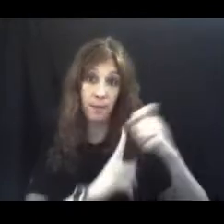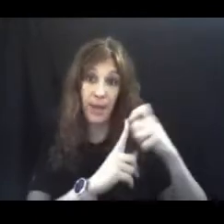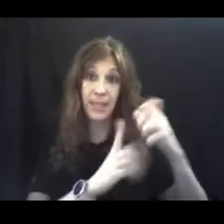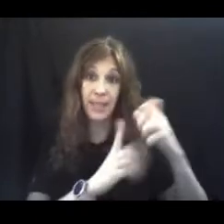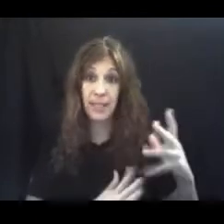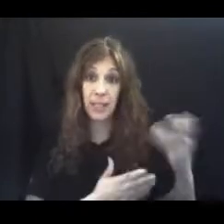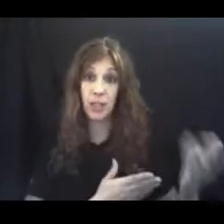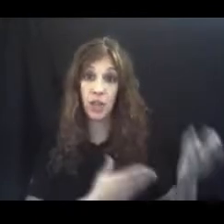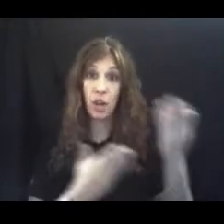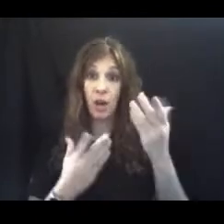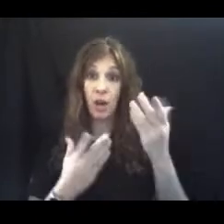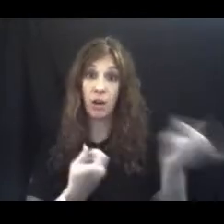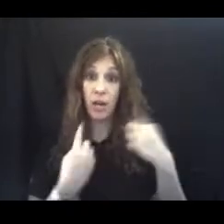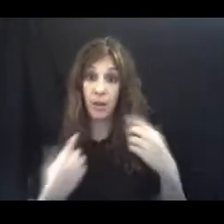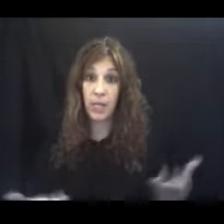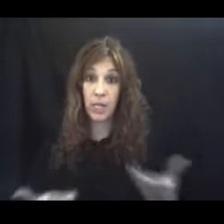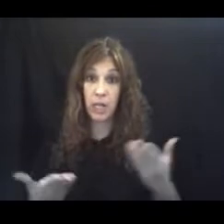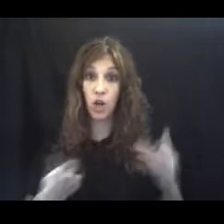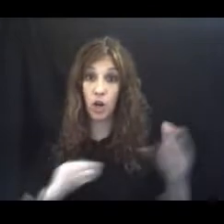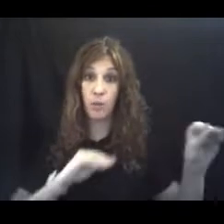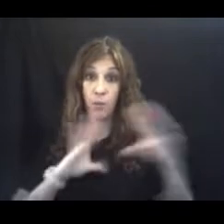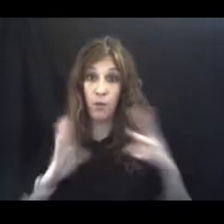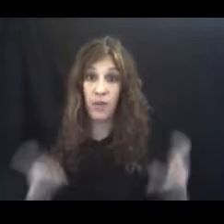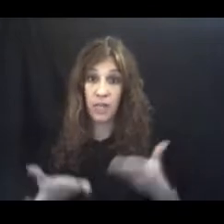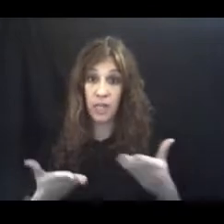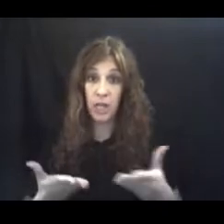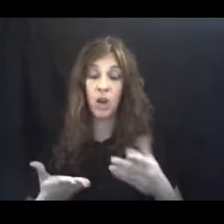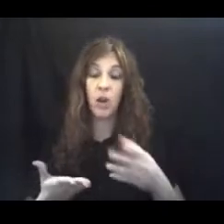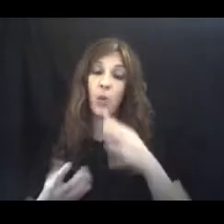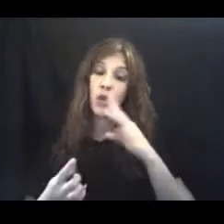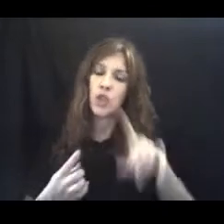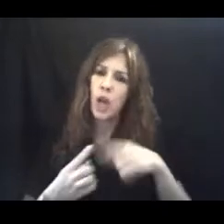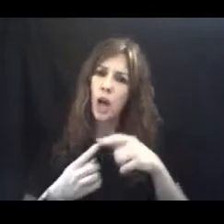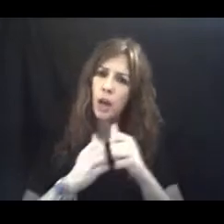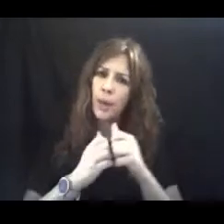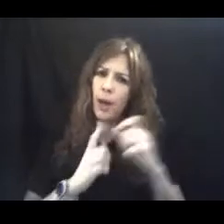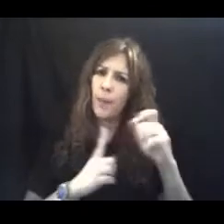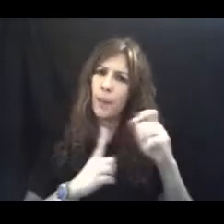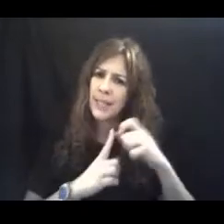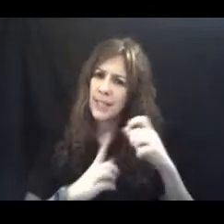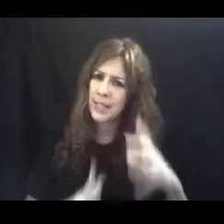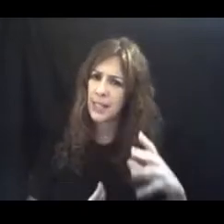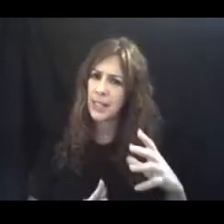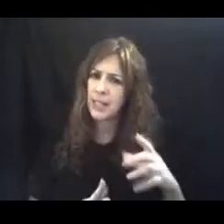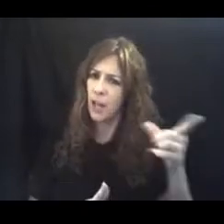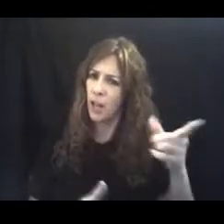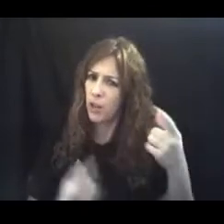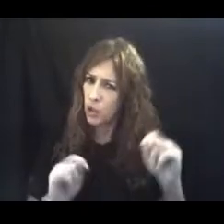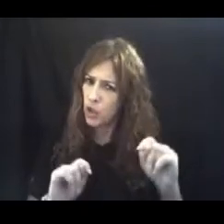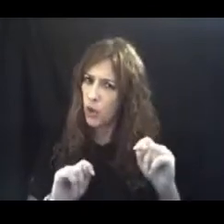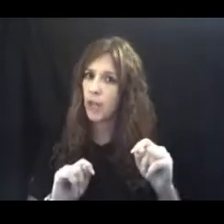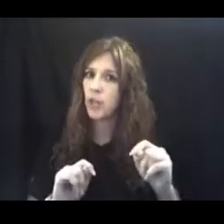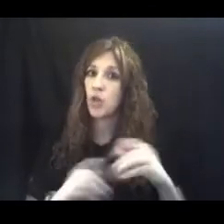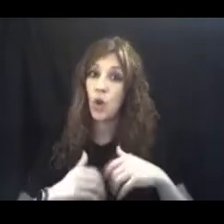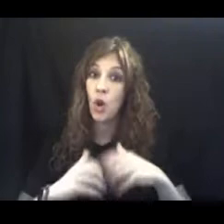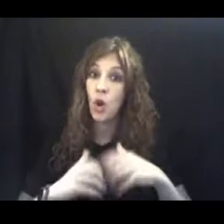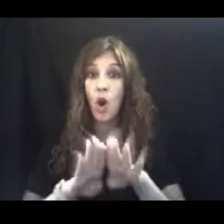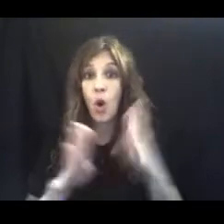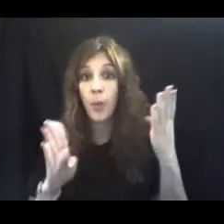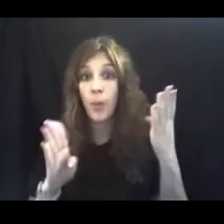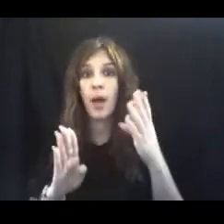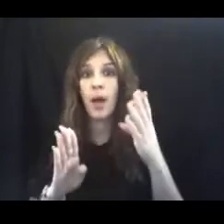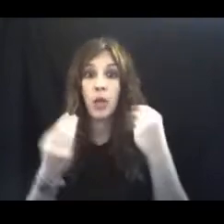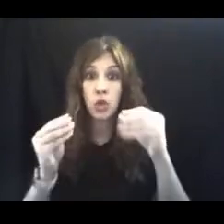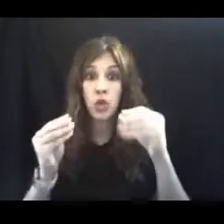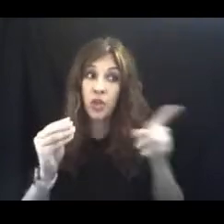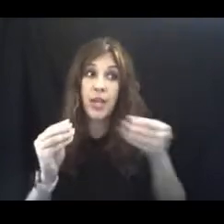they're the richest people on earth. When you talk to Palestinian store owners, they're trying to open up a store so they can feed their family. Exactly.